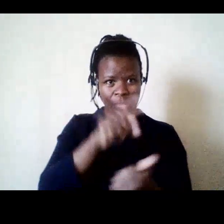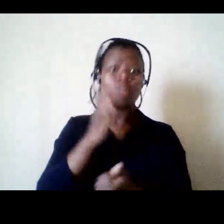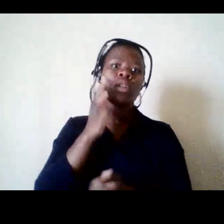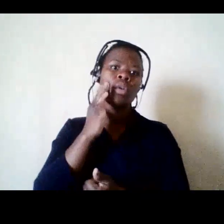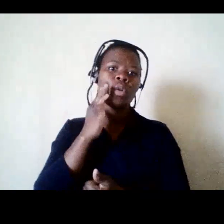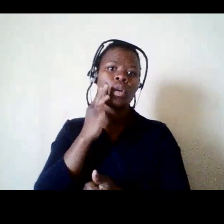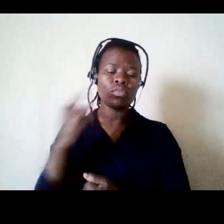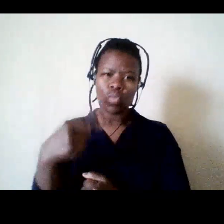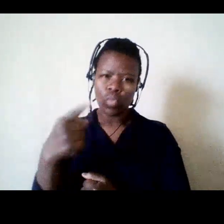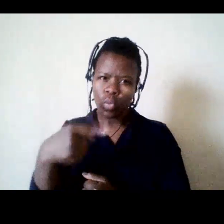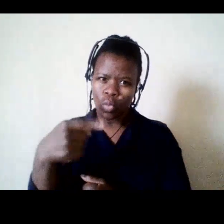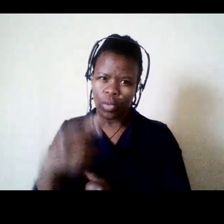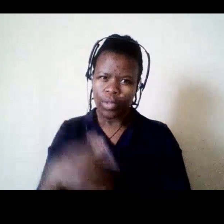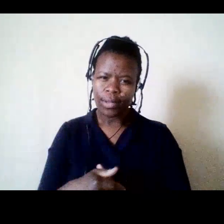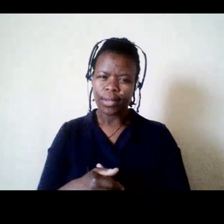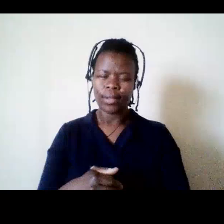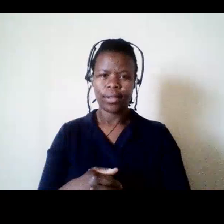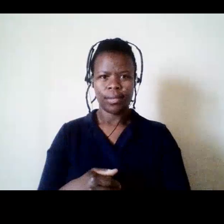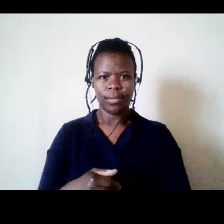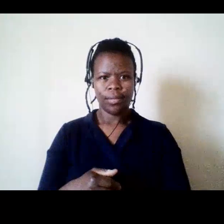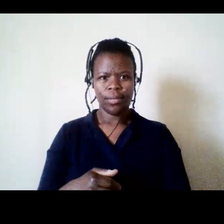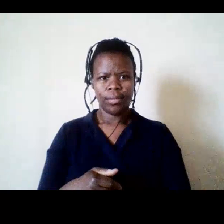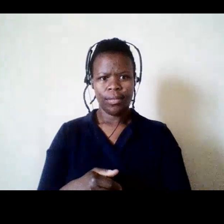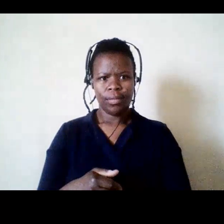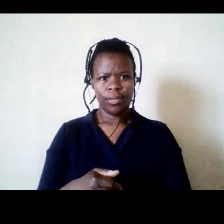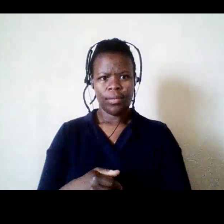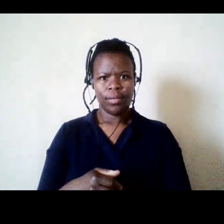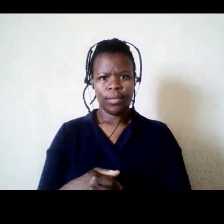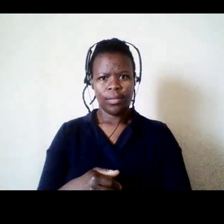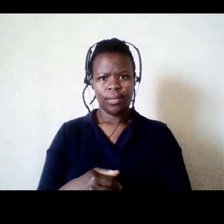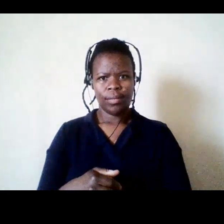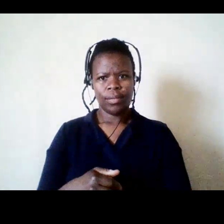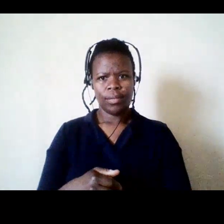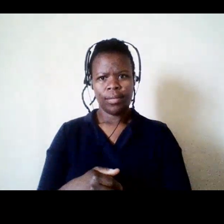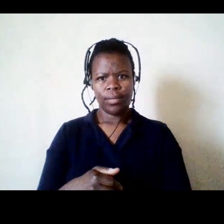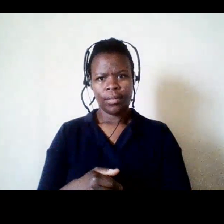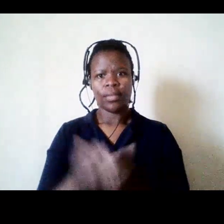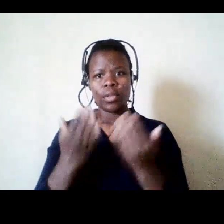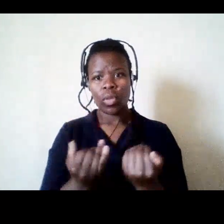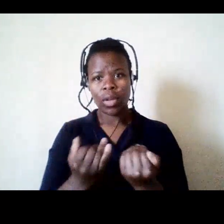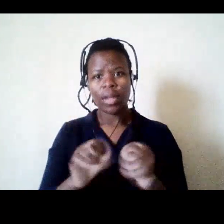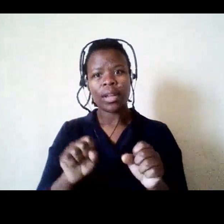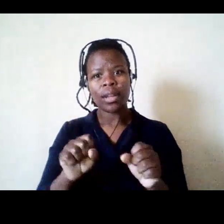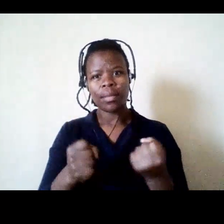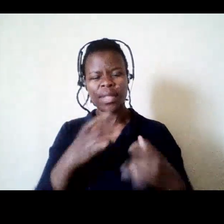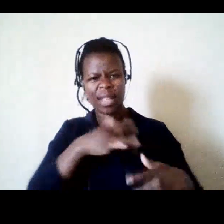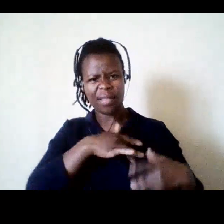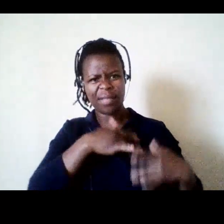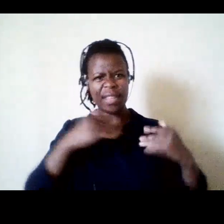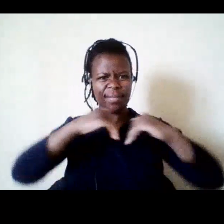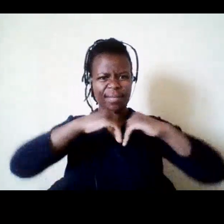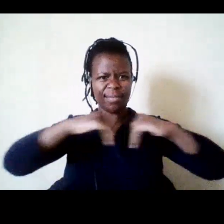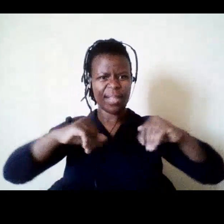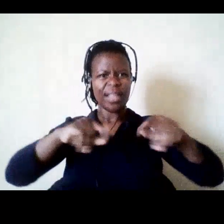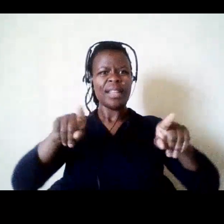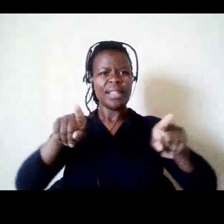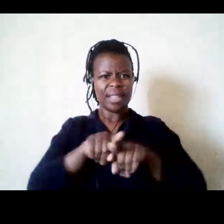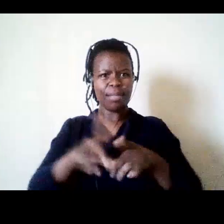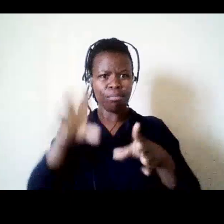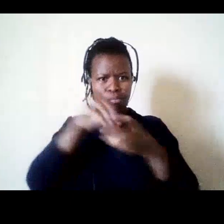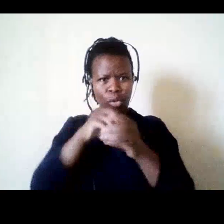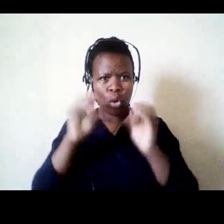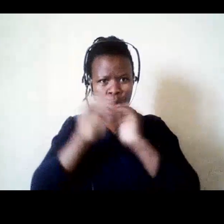people with disabilities in our institution or class, does this make them feel separate and excluded, or does it help us remember their needs and include